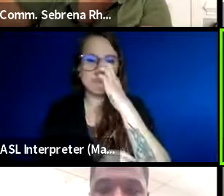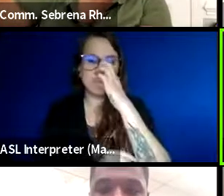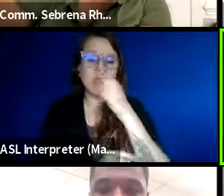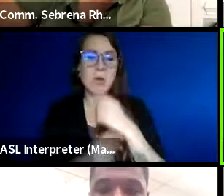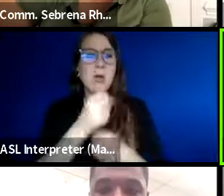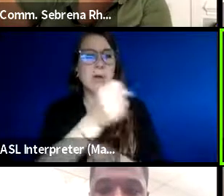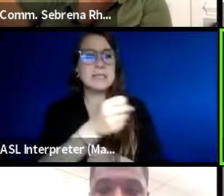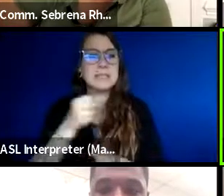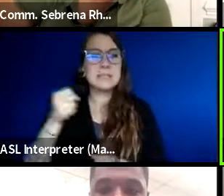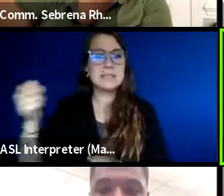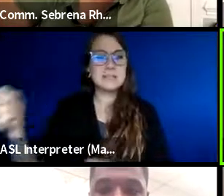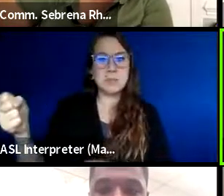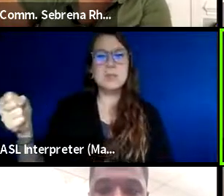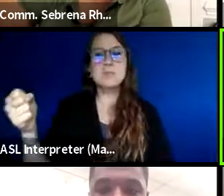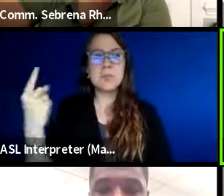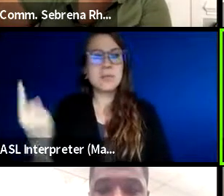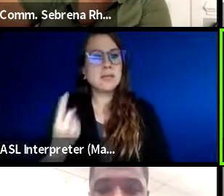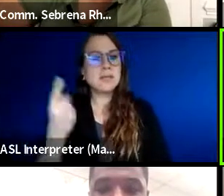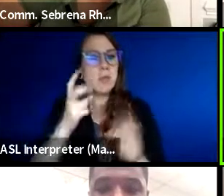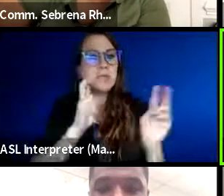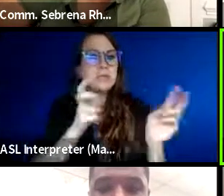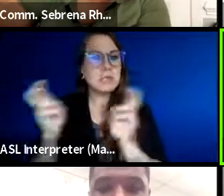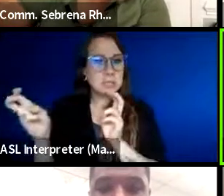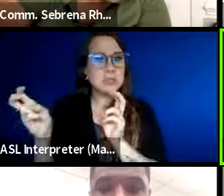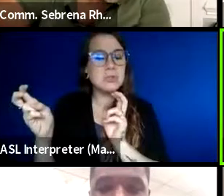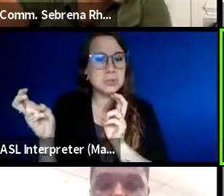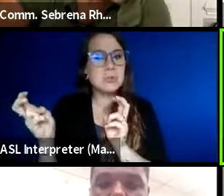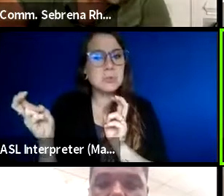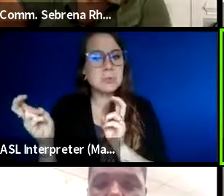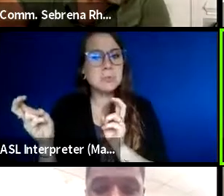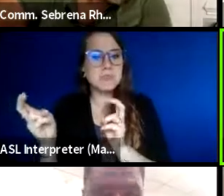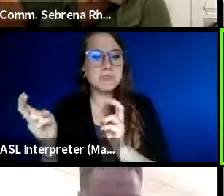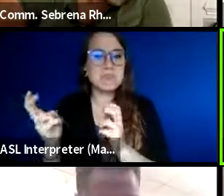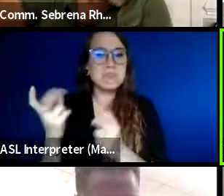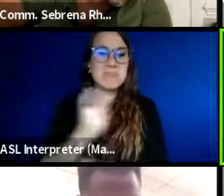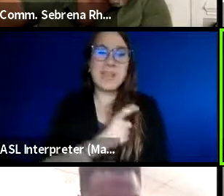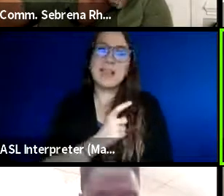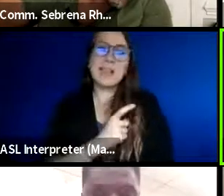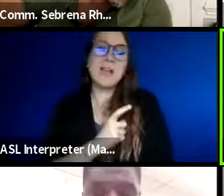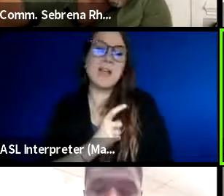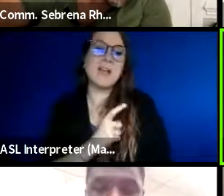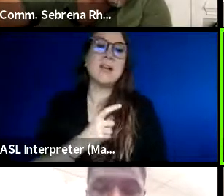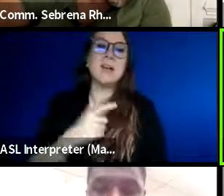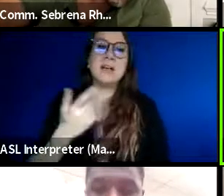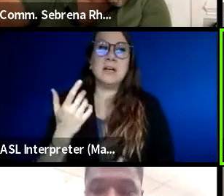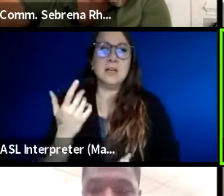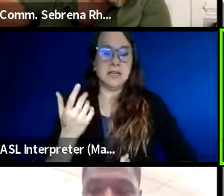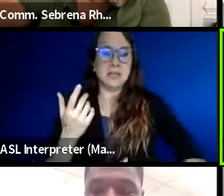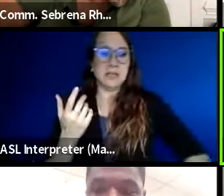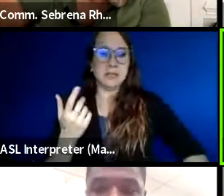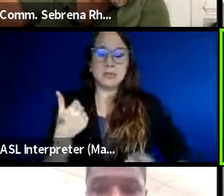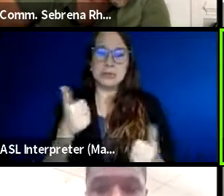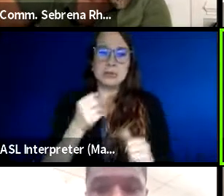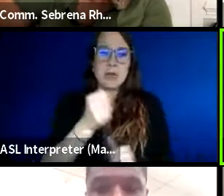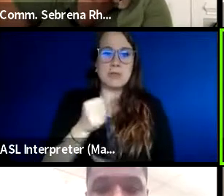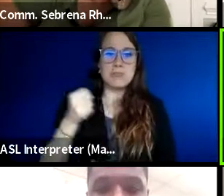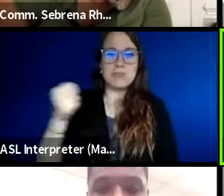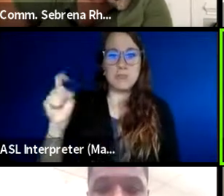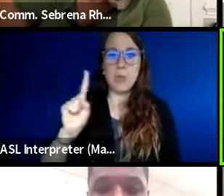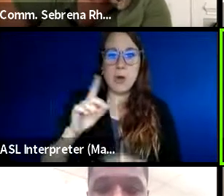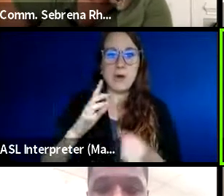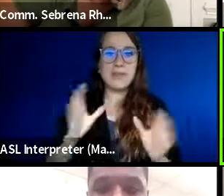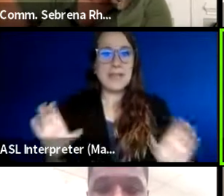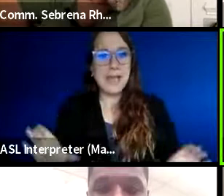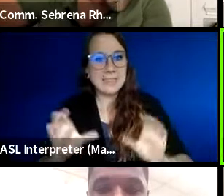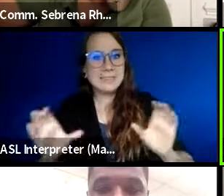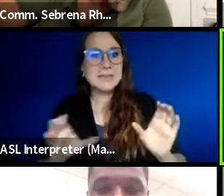is always an issue when you kind of in law enforcement. So you displace, activity like that. So